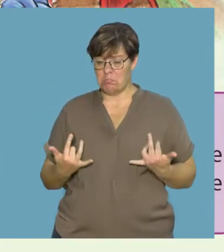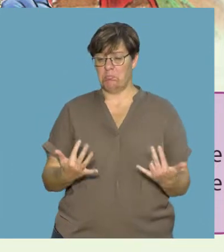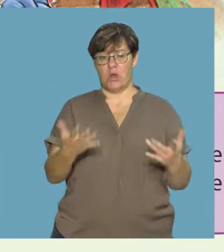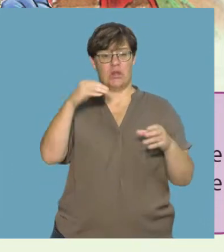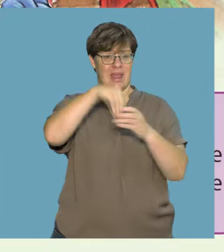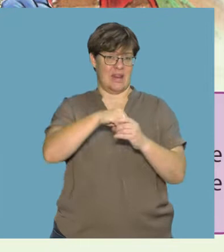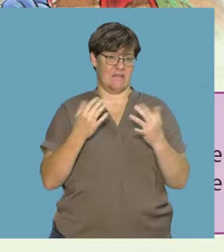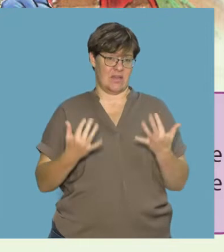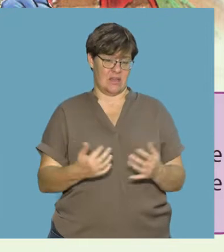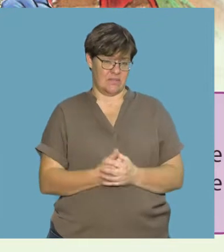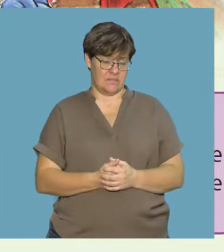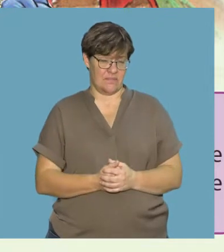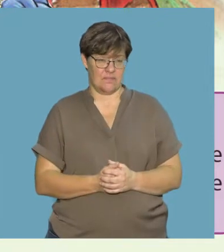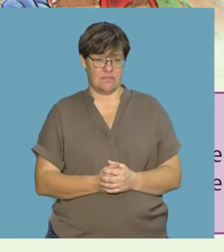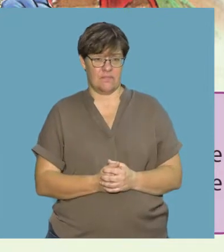in the fire.